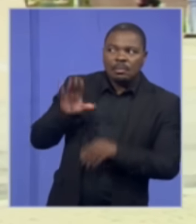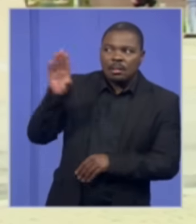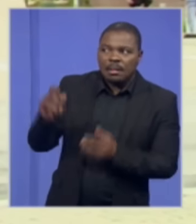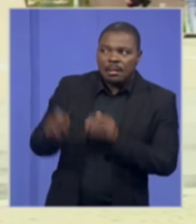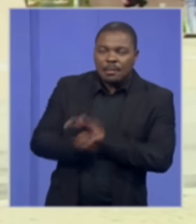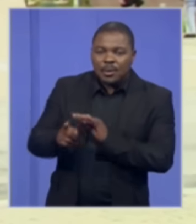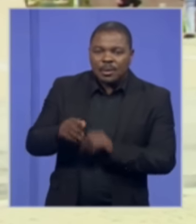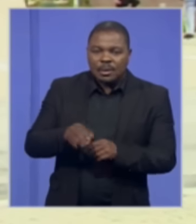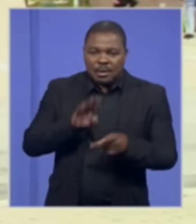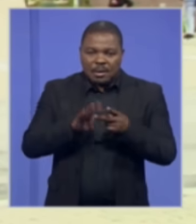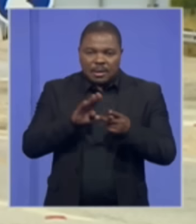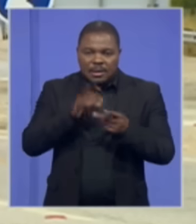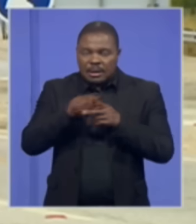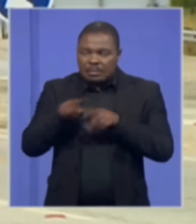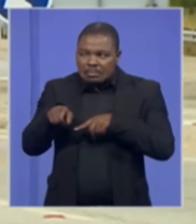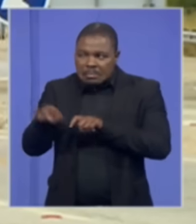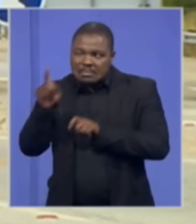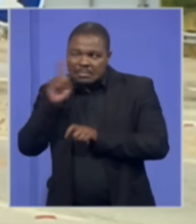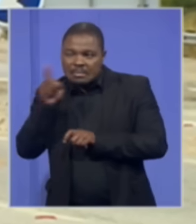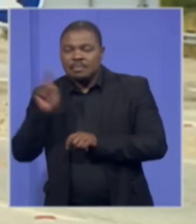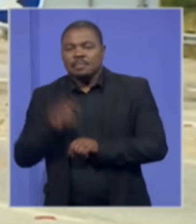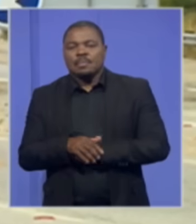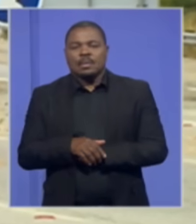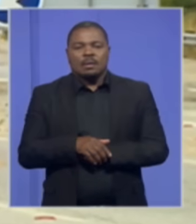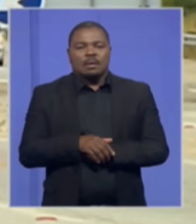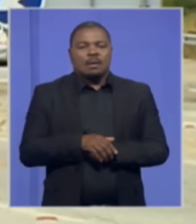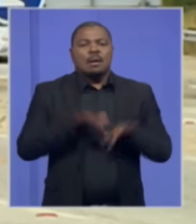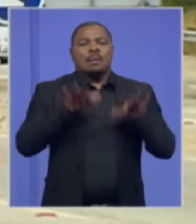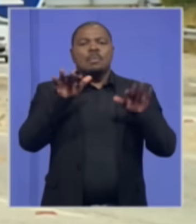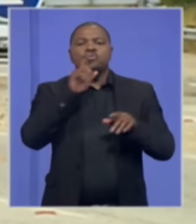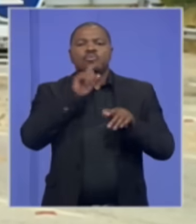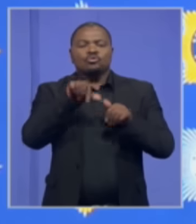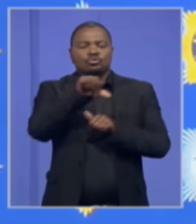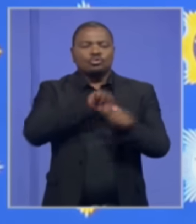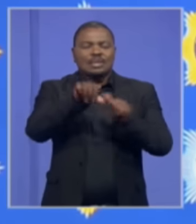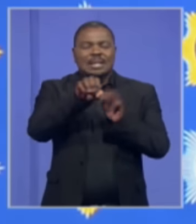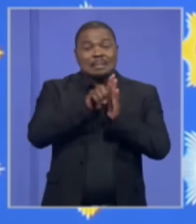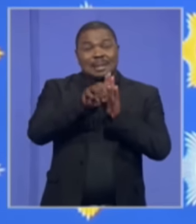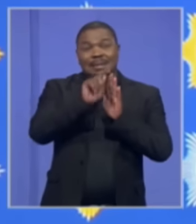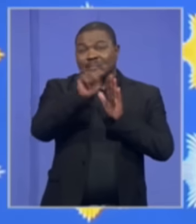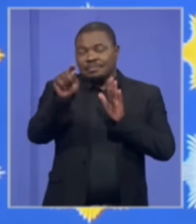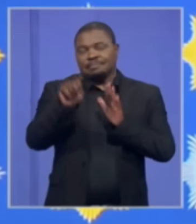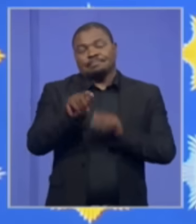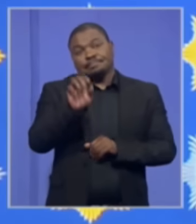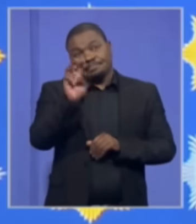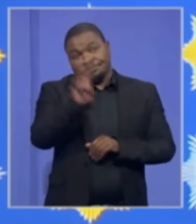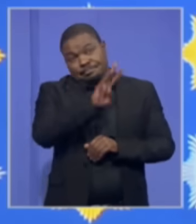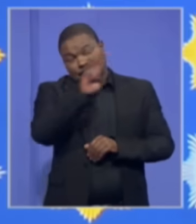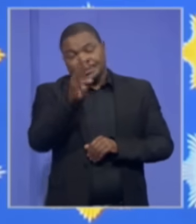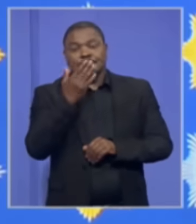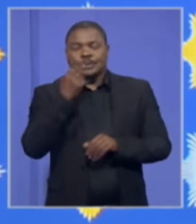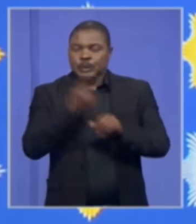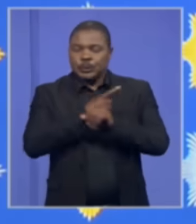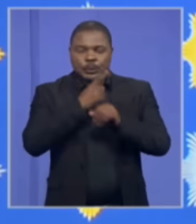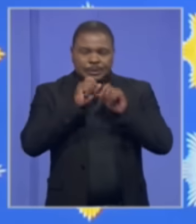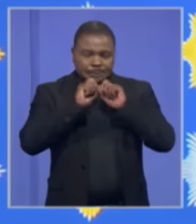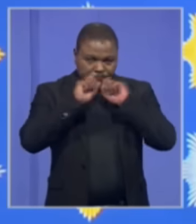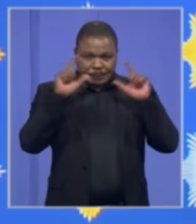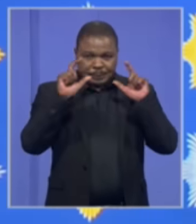to also like track the individual down. Basebedisi ba dikgokahanyo tsa setjhaba ba eletswa hore ba be tjhatsi ka nako